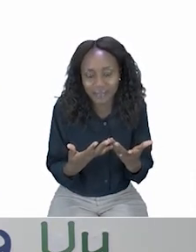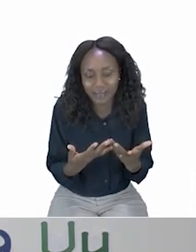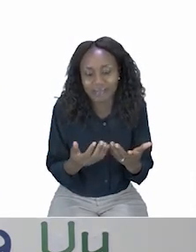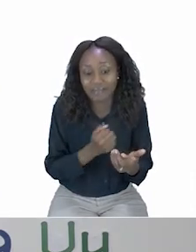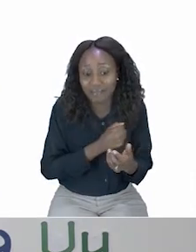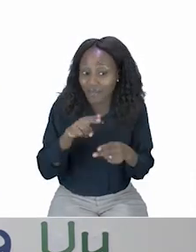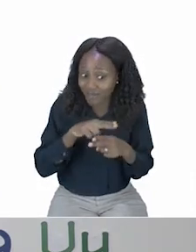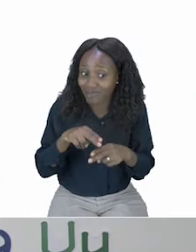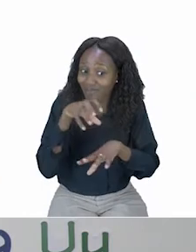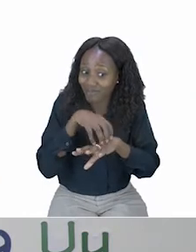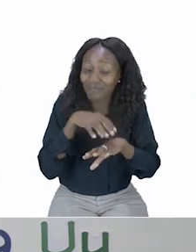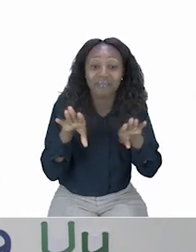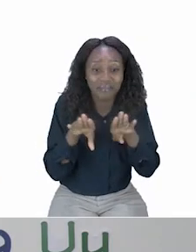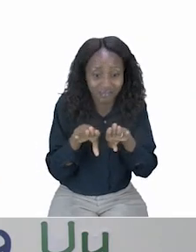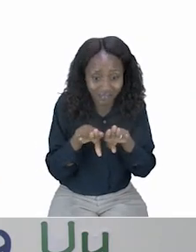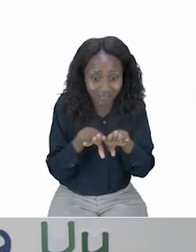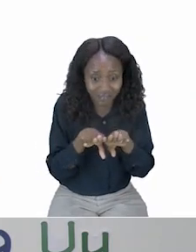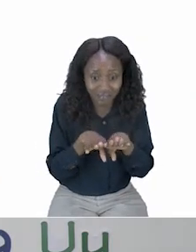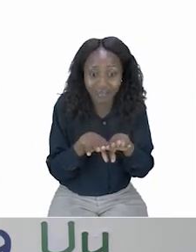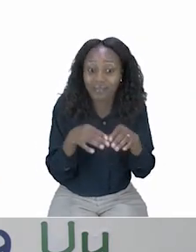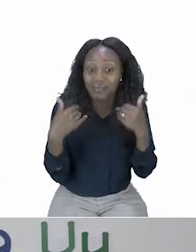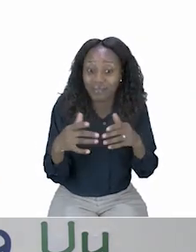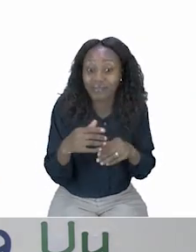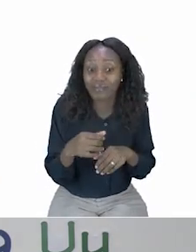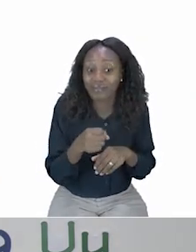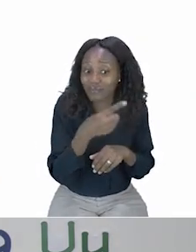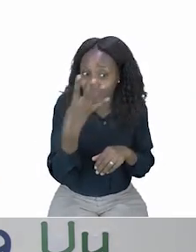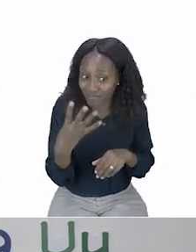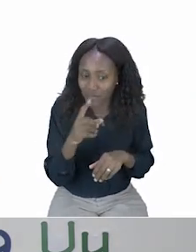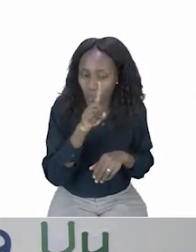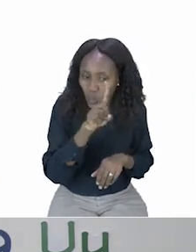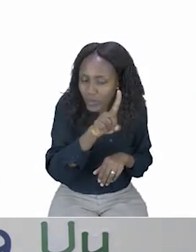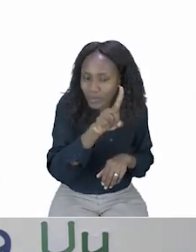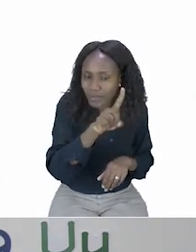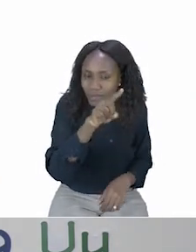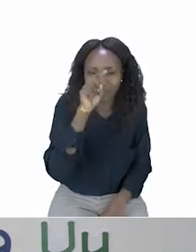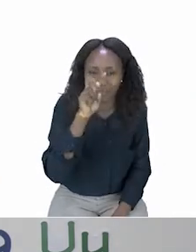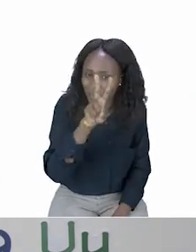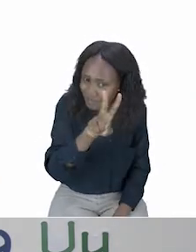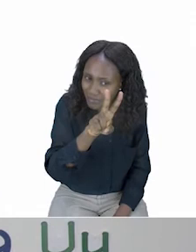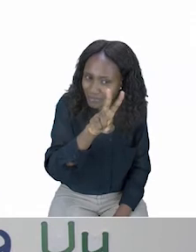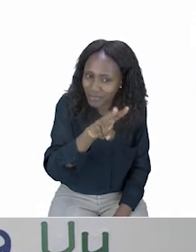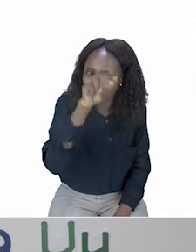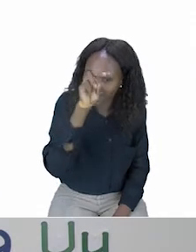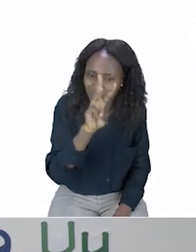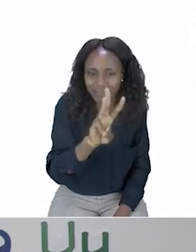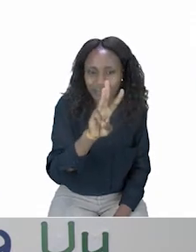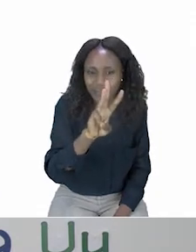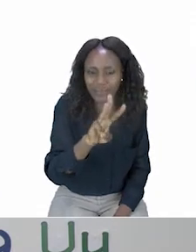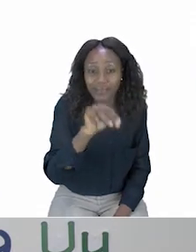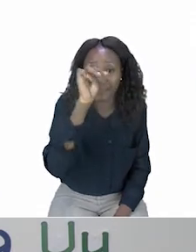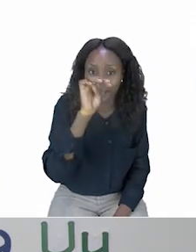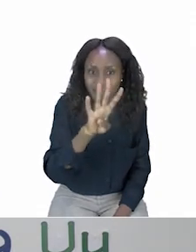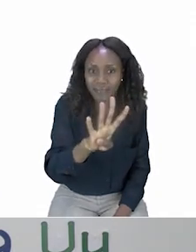use. Let's go. We are counting together. 1, 2,